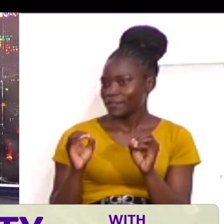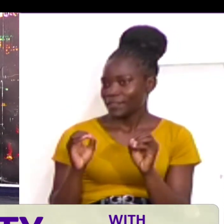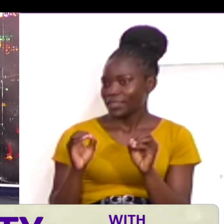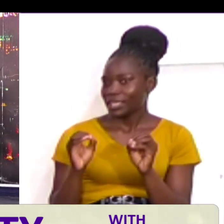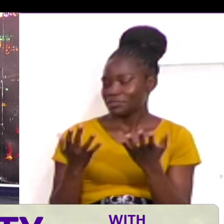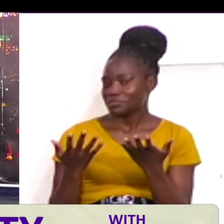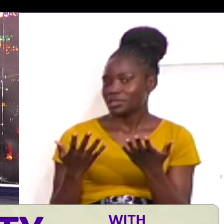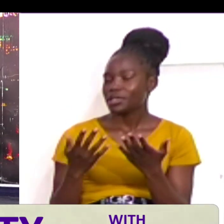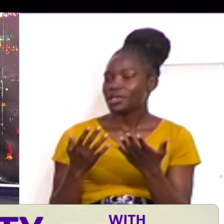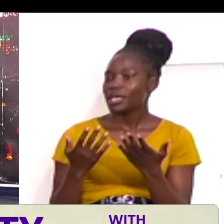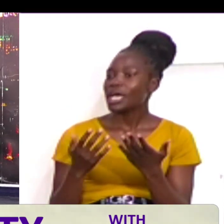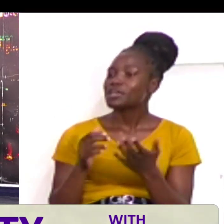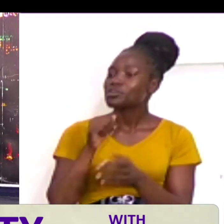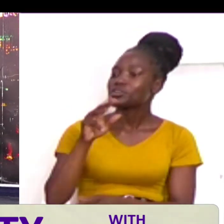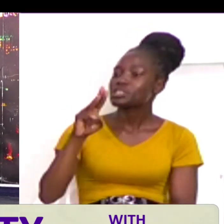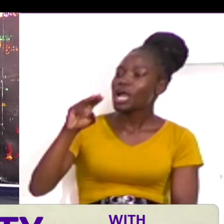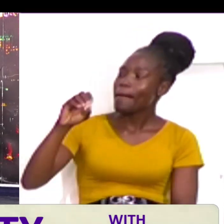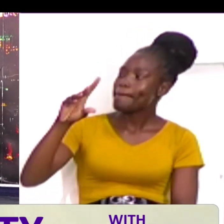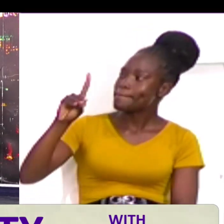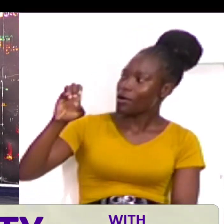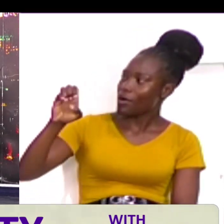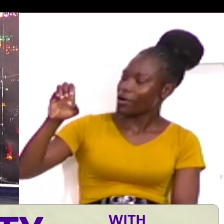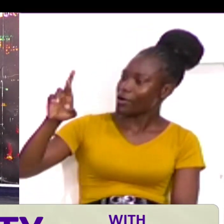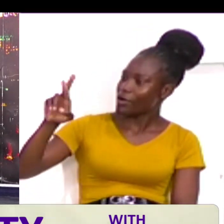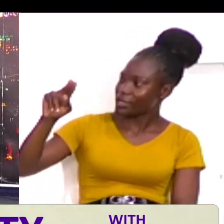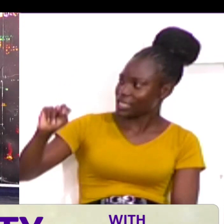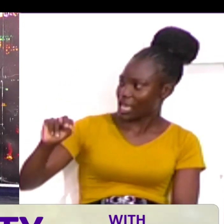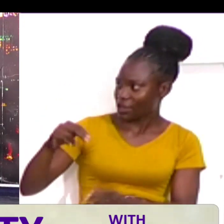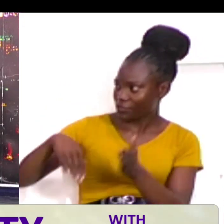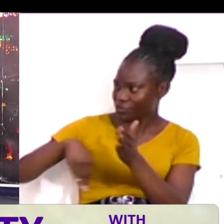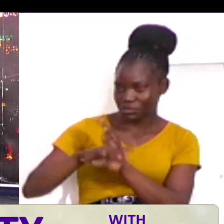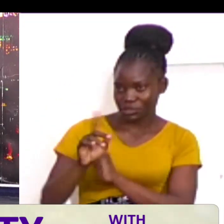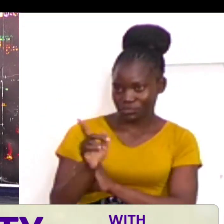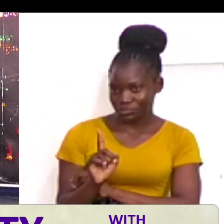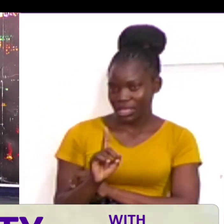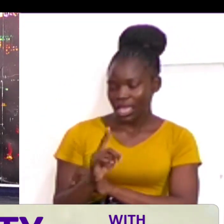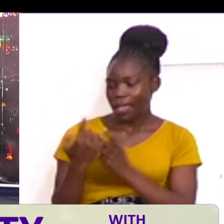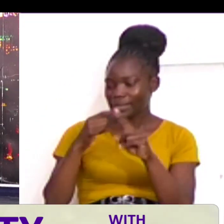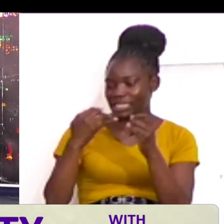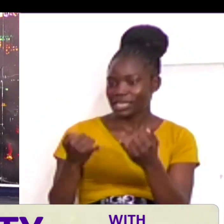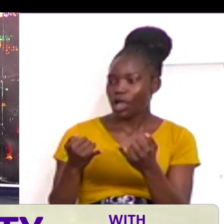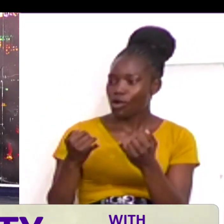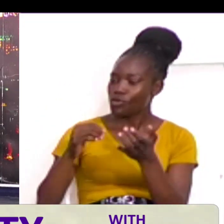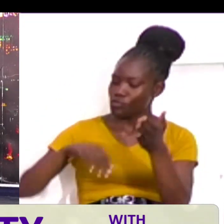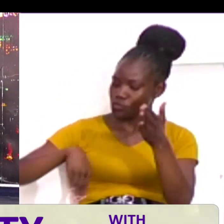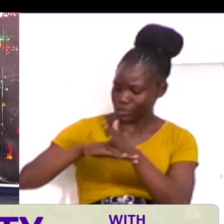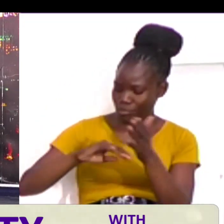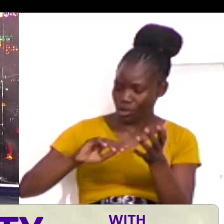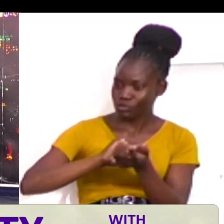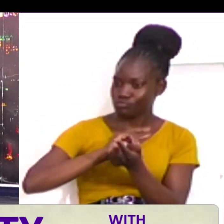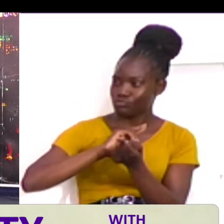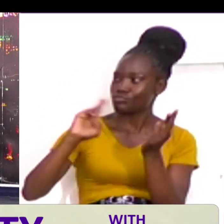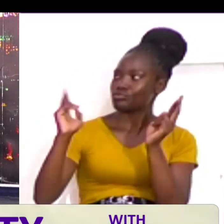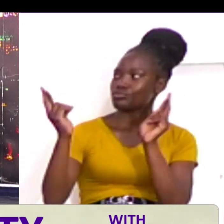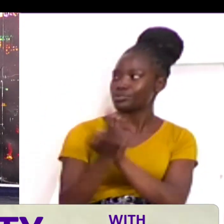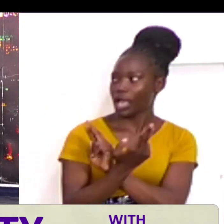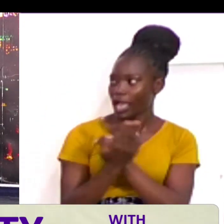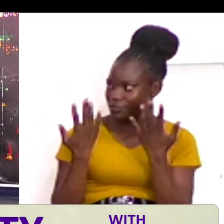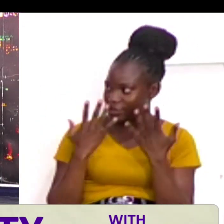modern football. Yeah, it was not the football had not revolutionized. Right. The football was still